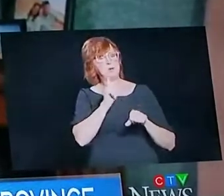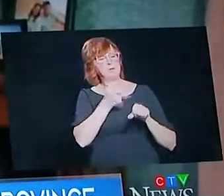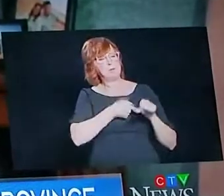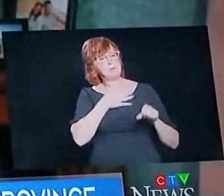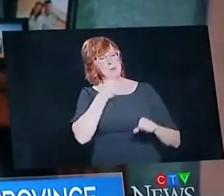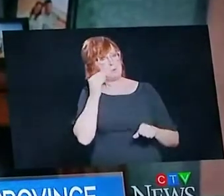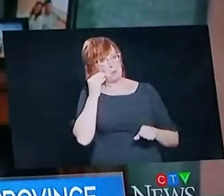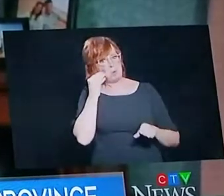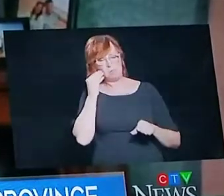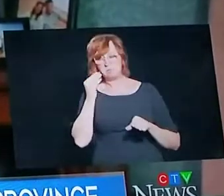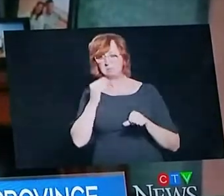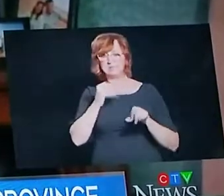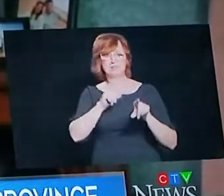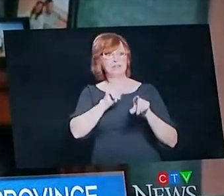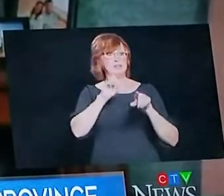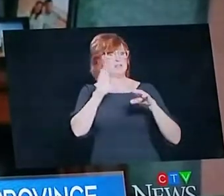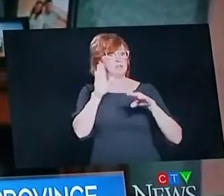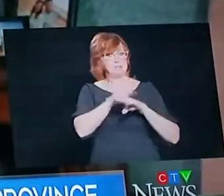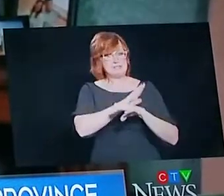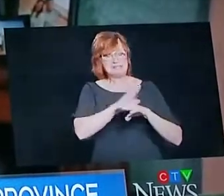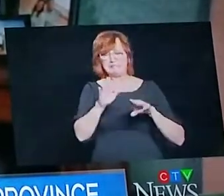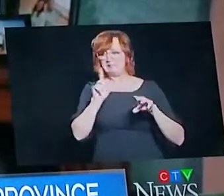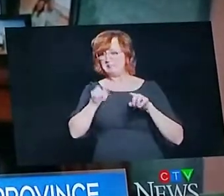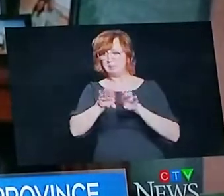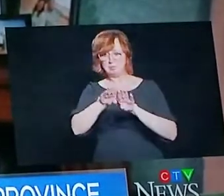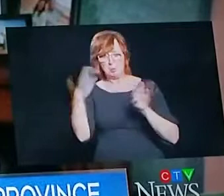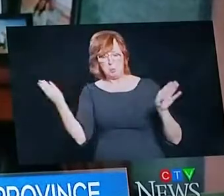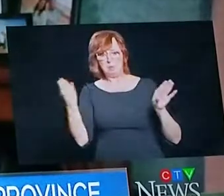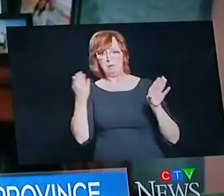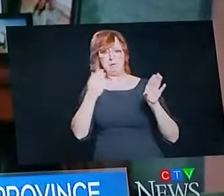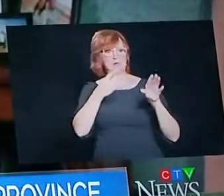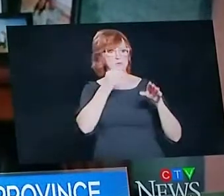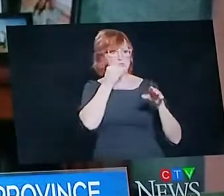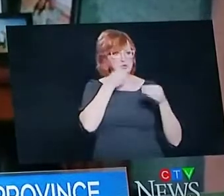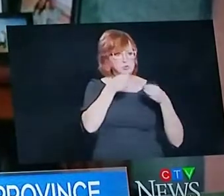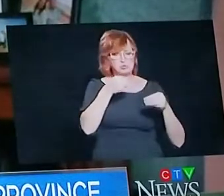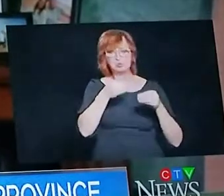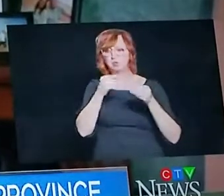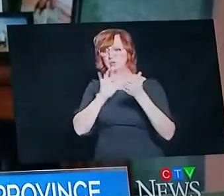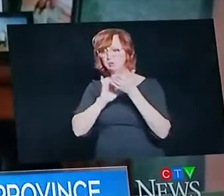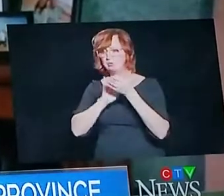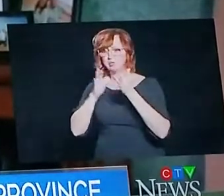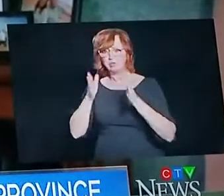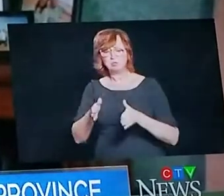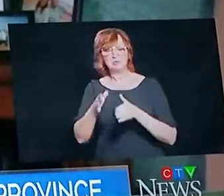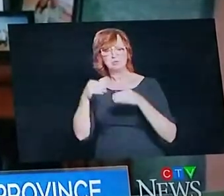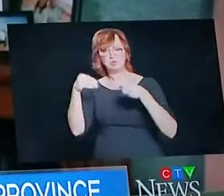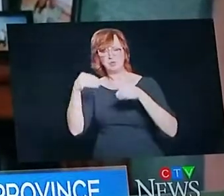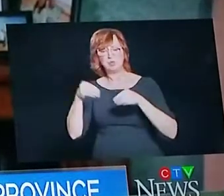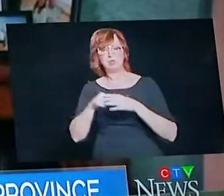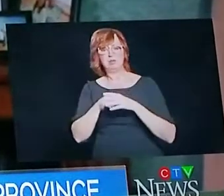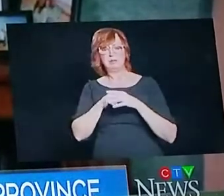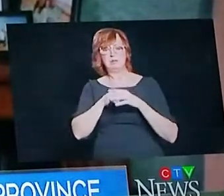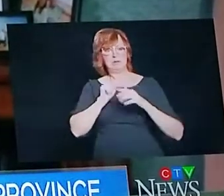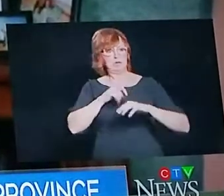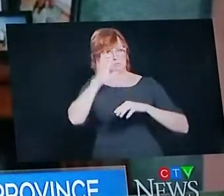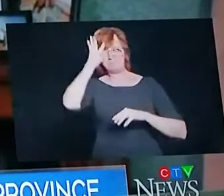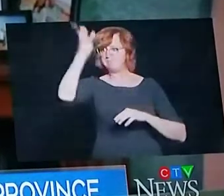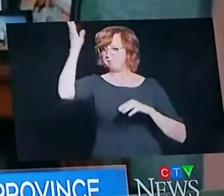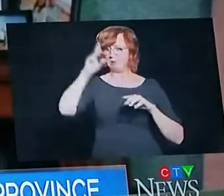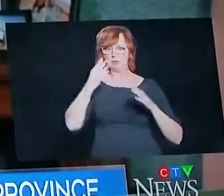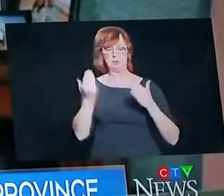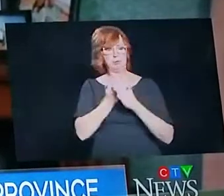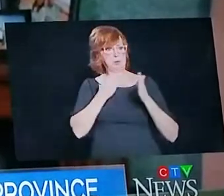other businesses that stayed open, well, they came up with new ways of doing things to protect themselves and their customers while